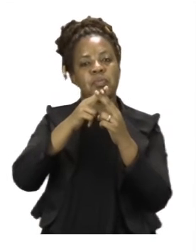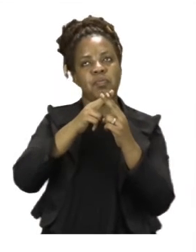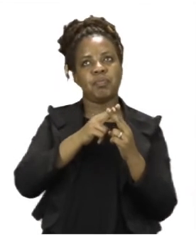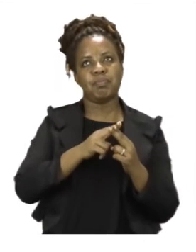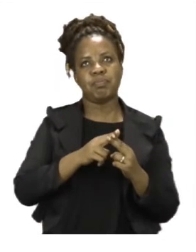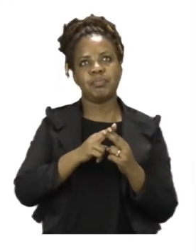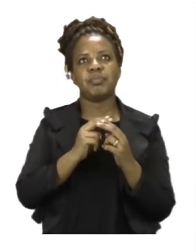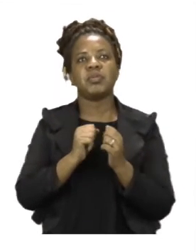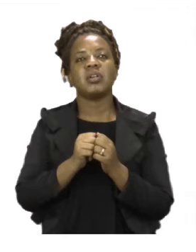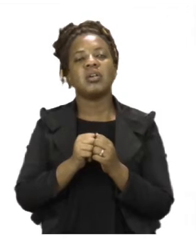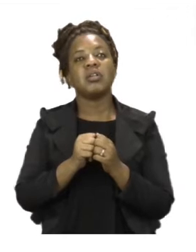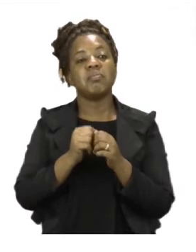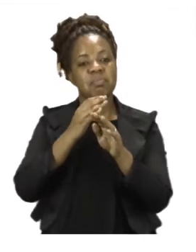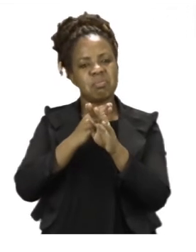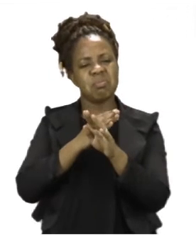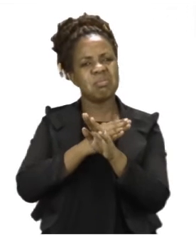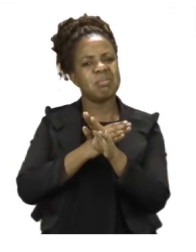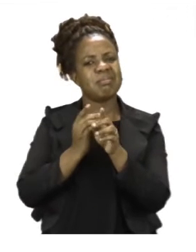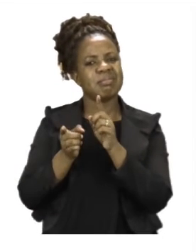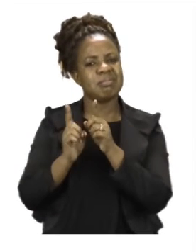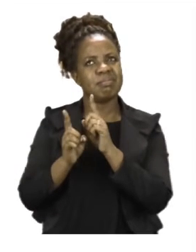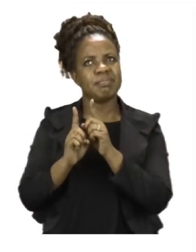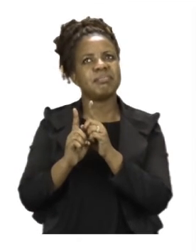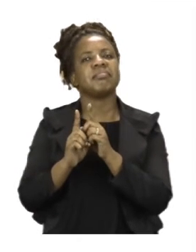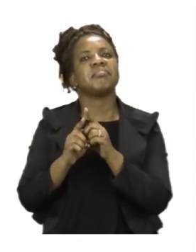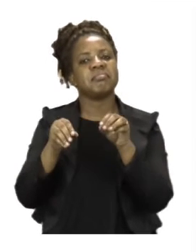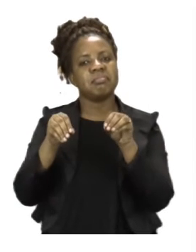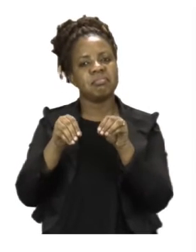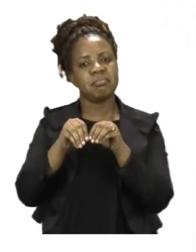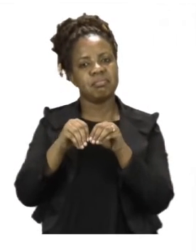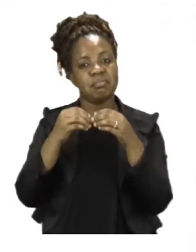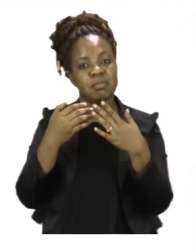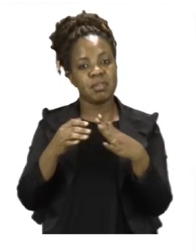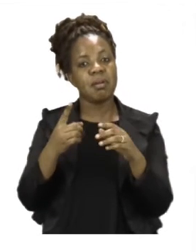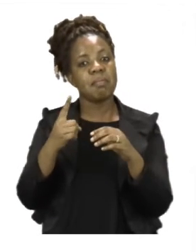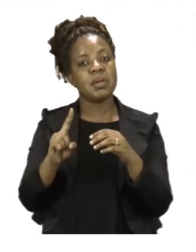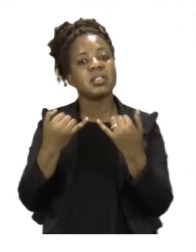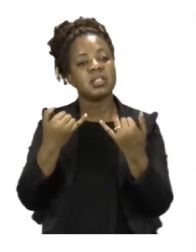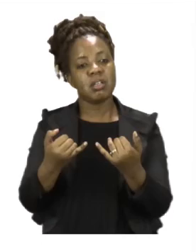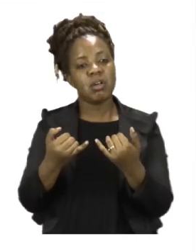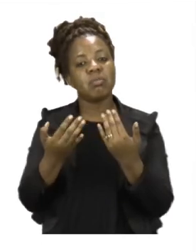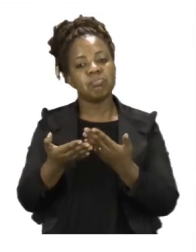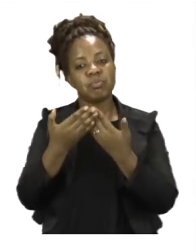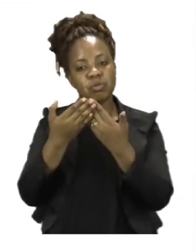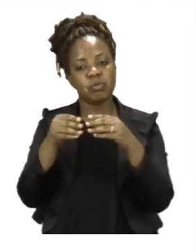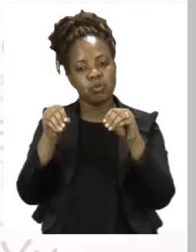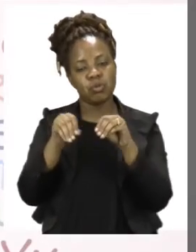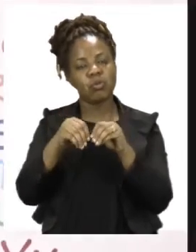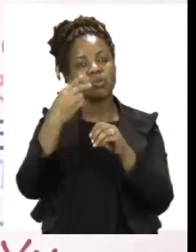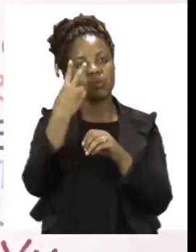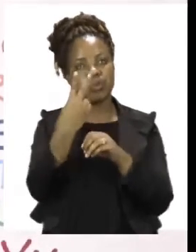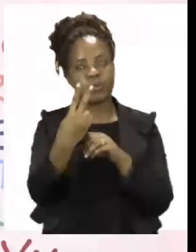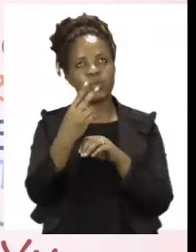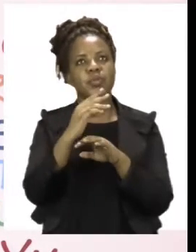2 together. And I would like you to please listen and follow me before you try and do it yourselves. So let's take